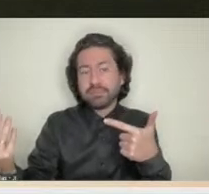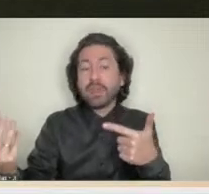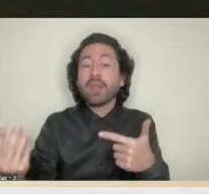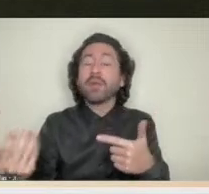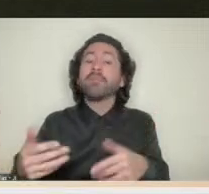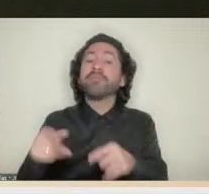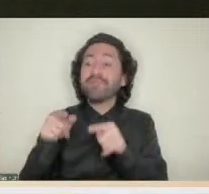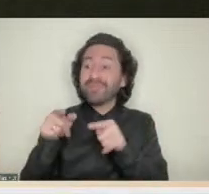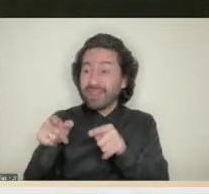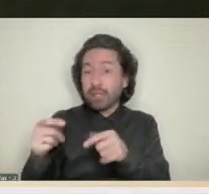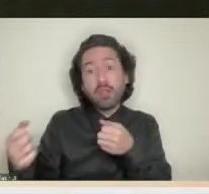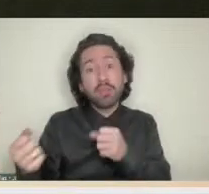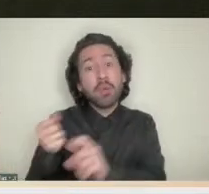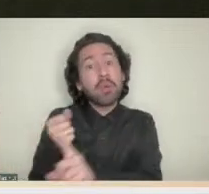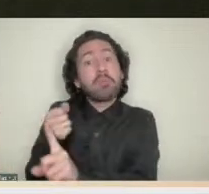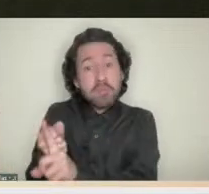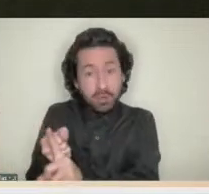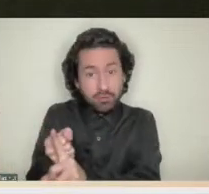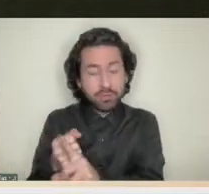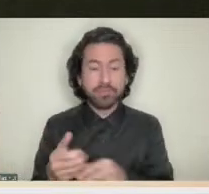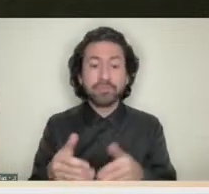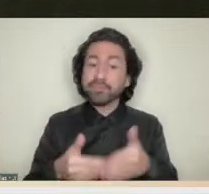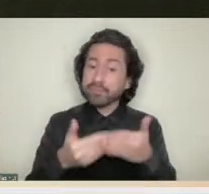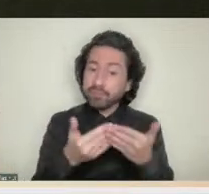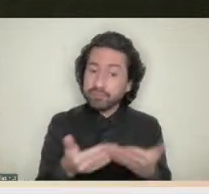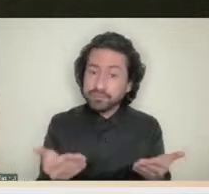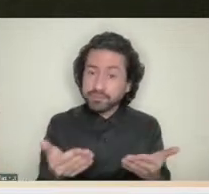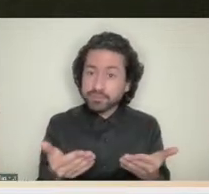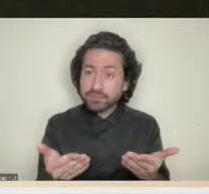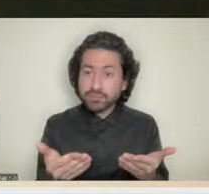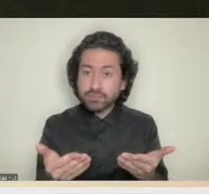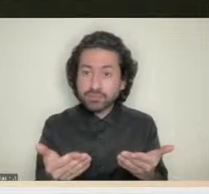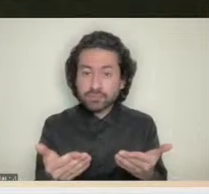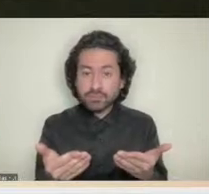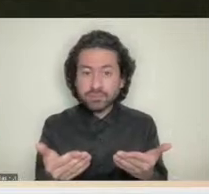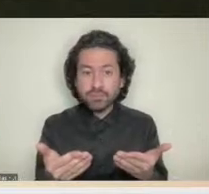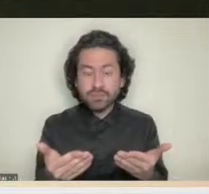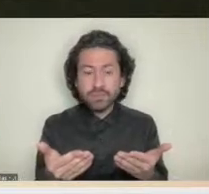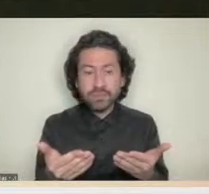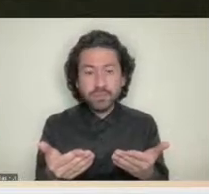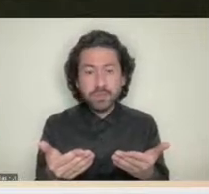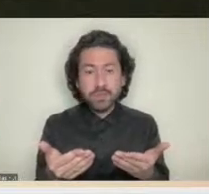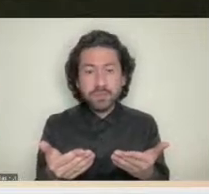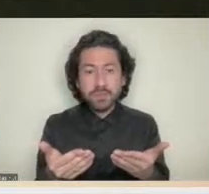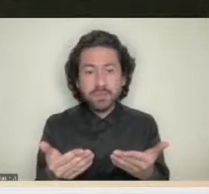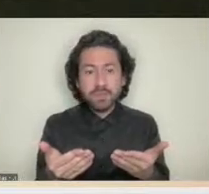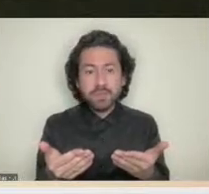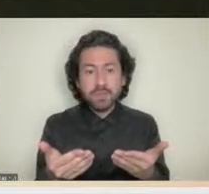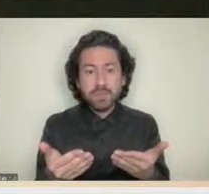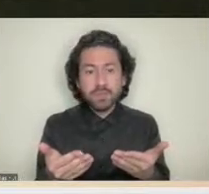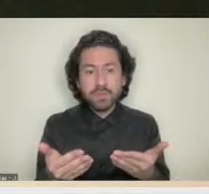and something that is key that comes now in the presentation